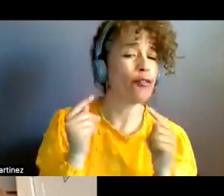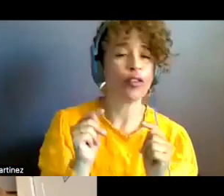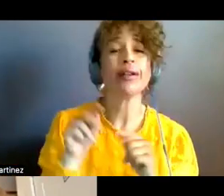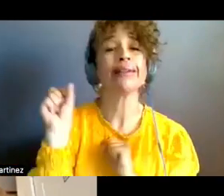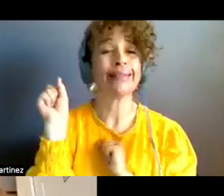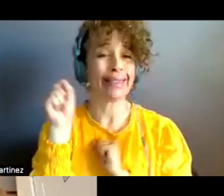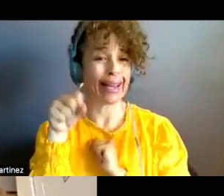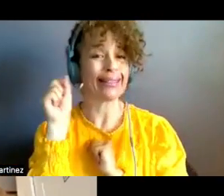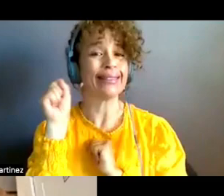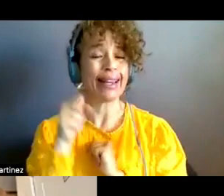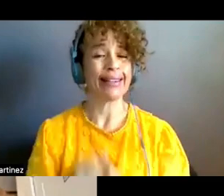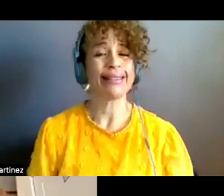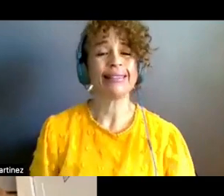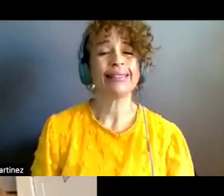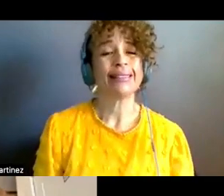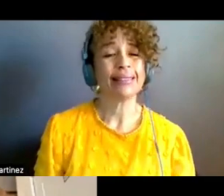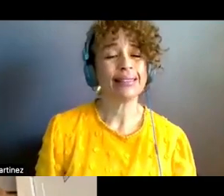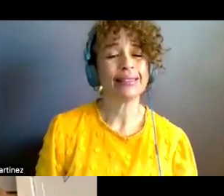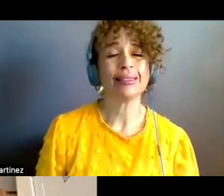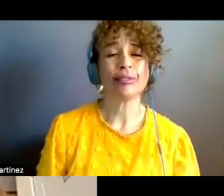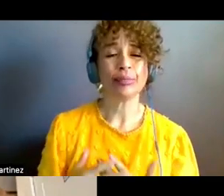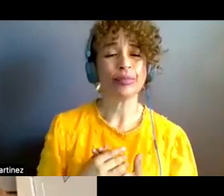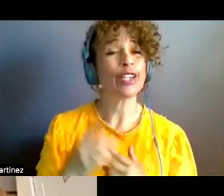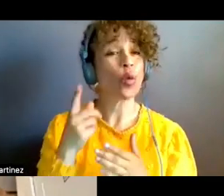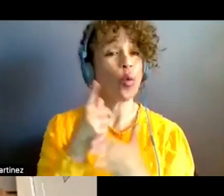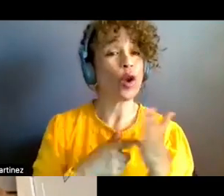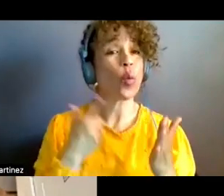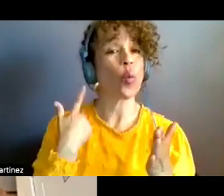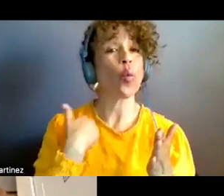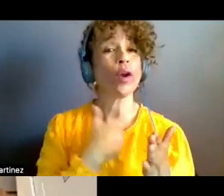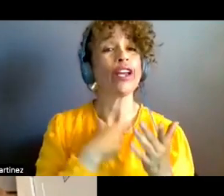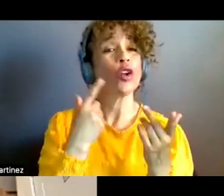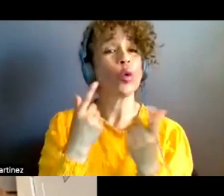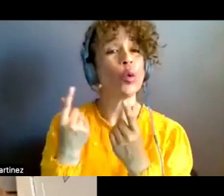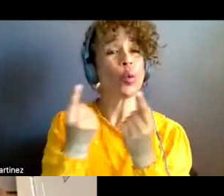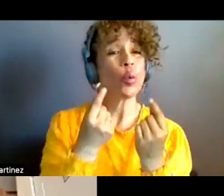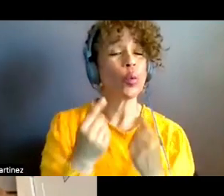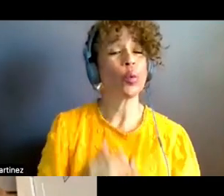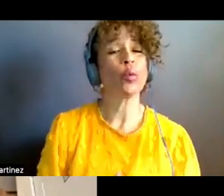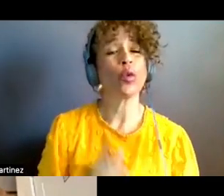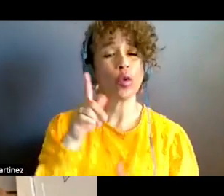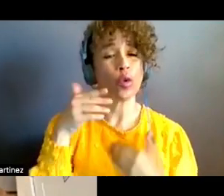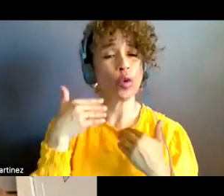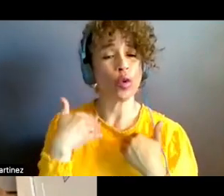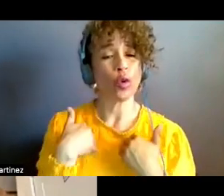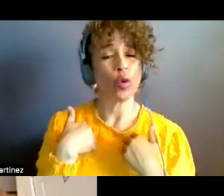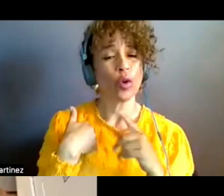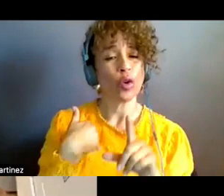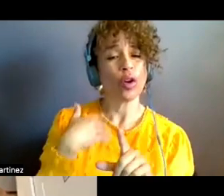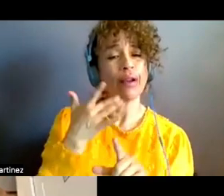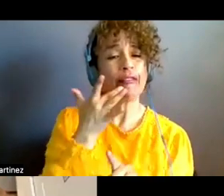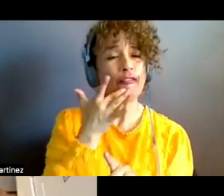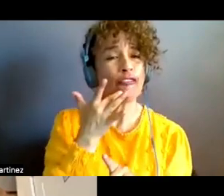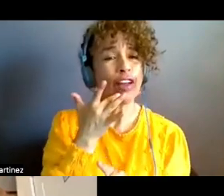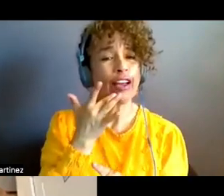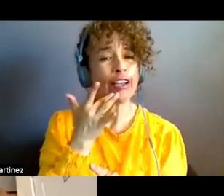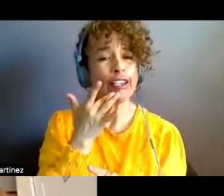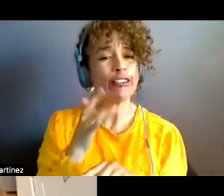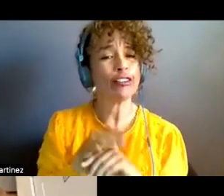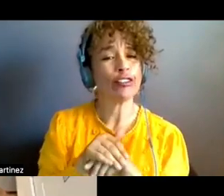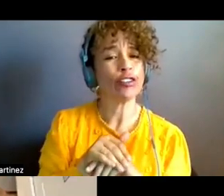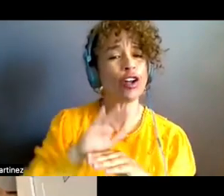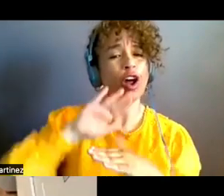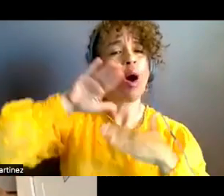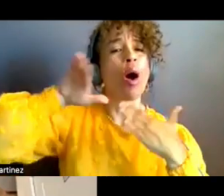leading these efforts. Yes, certainly do. You have a particular favorite out of